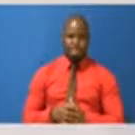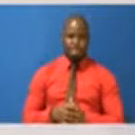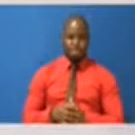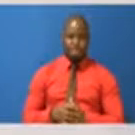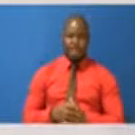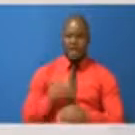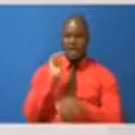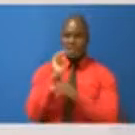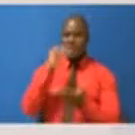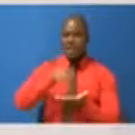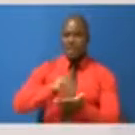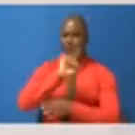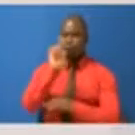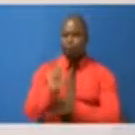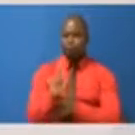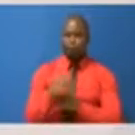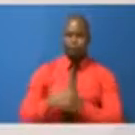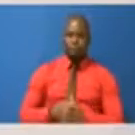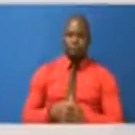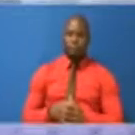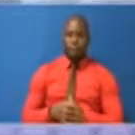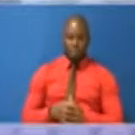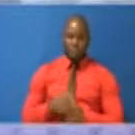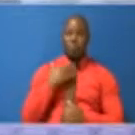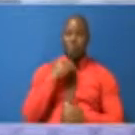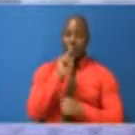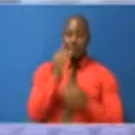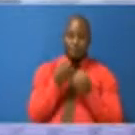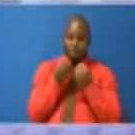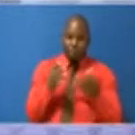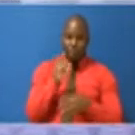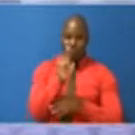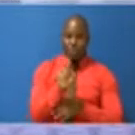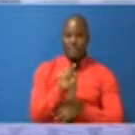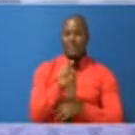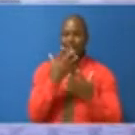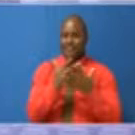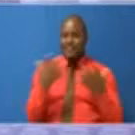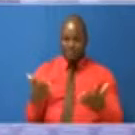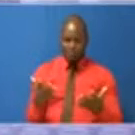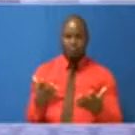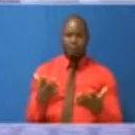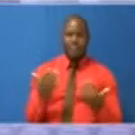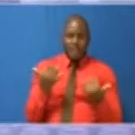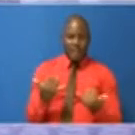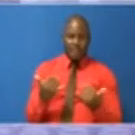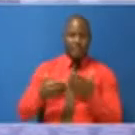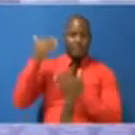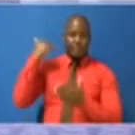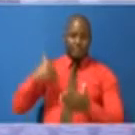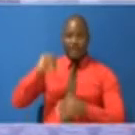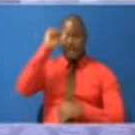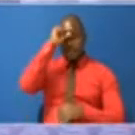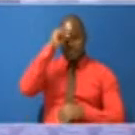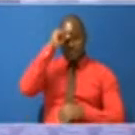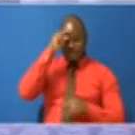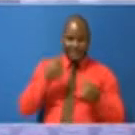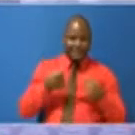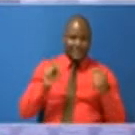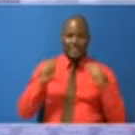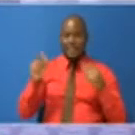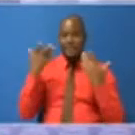if you can ask the question again i just want to inform you that those are things that the car the previous administrations have